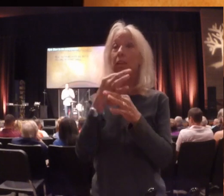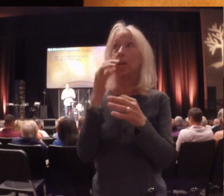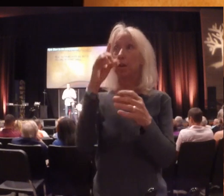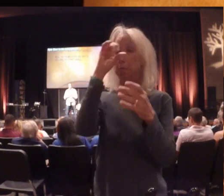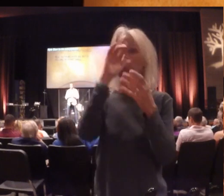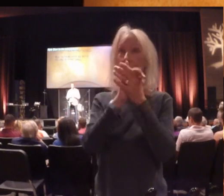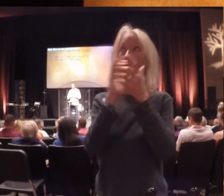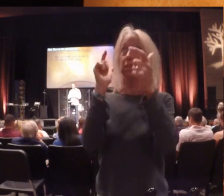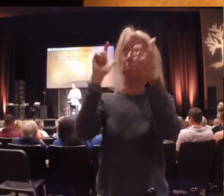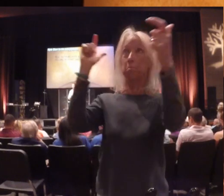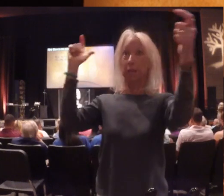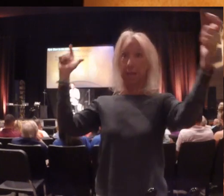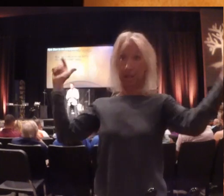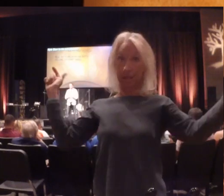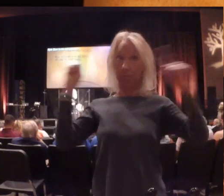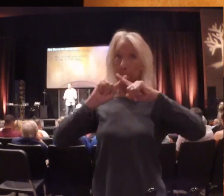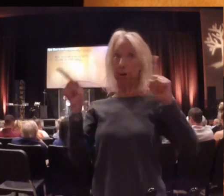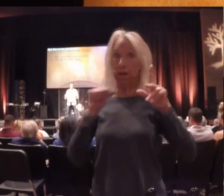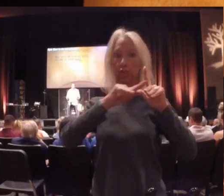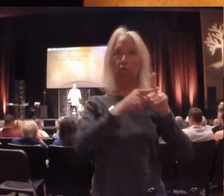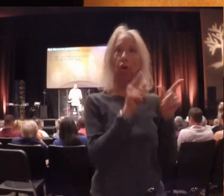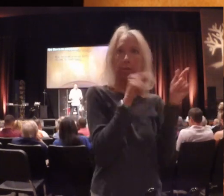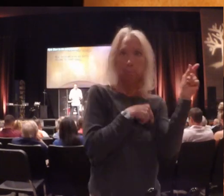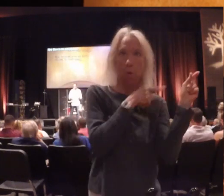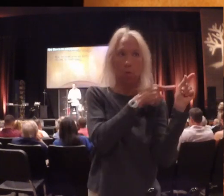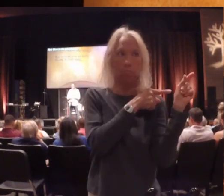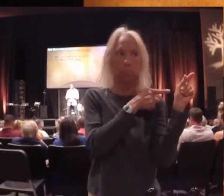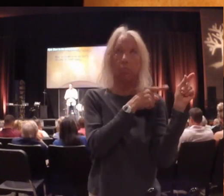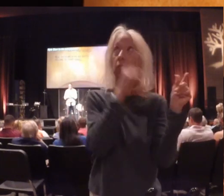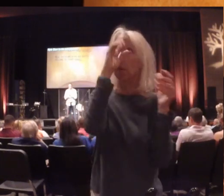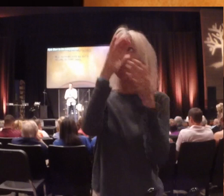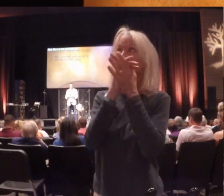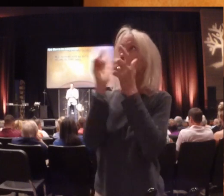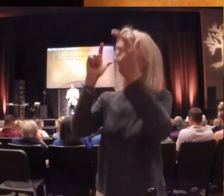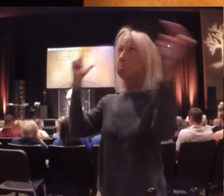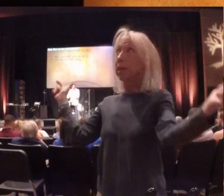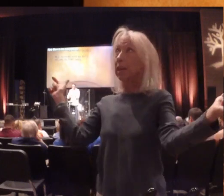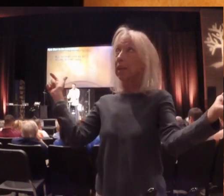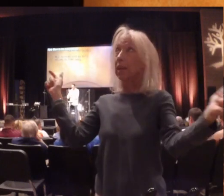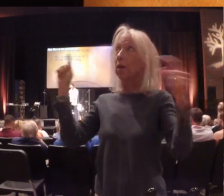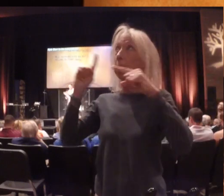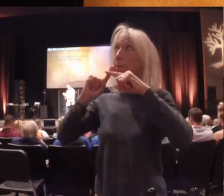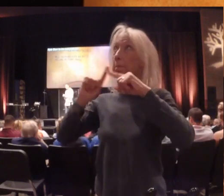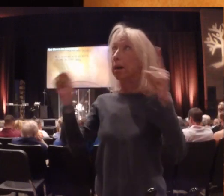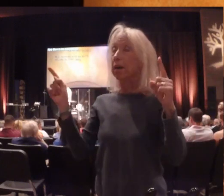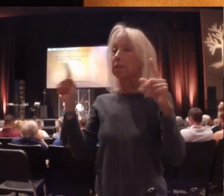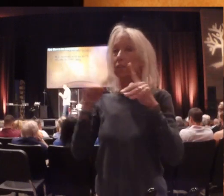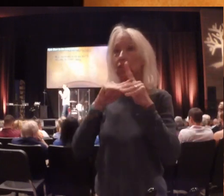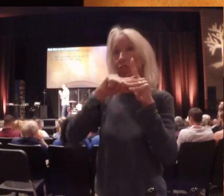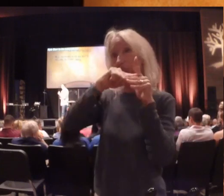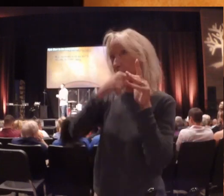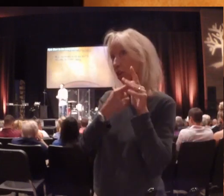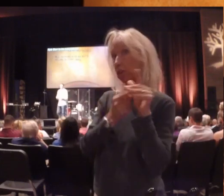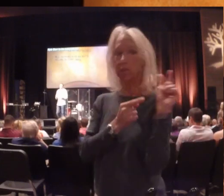believes big, but is willing to start small. Real faith is willing to believe big, but real faith